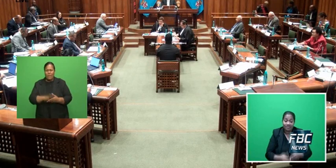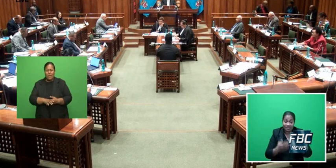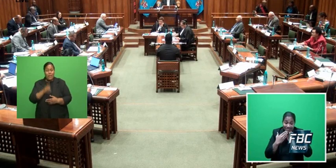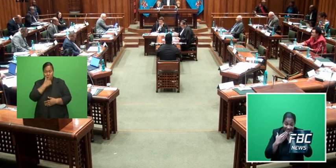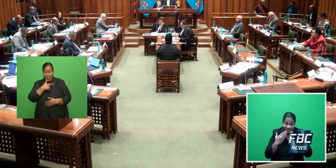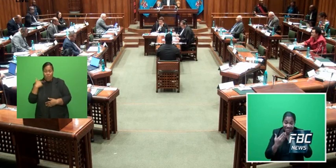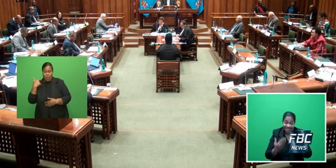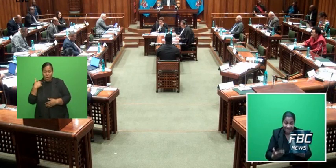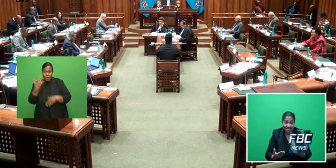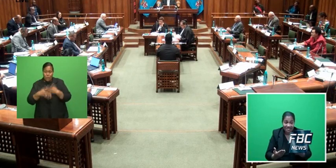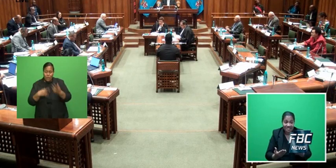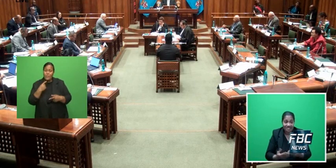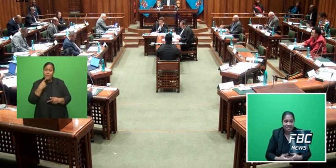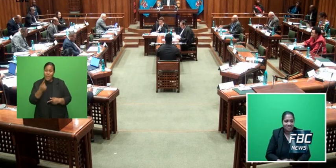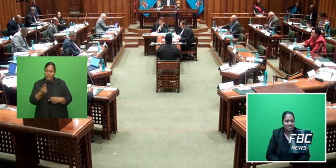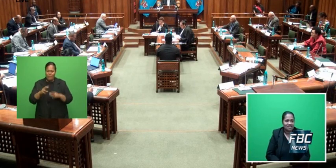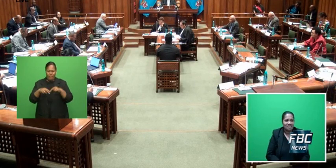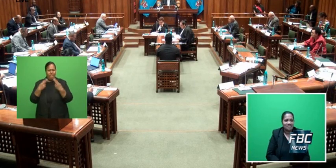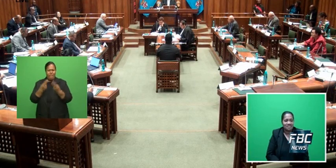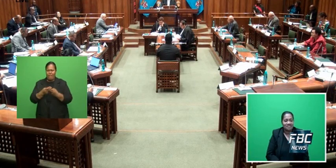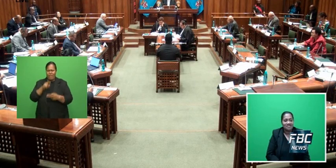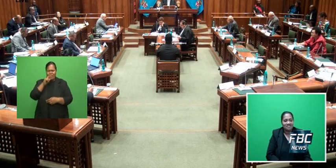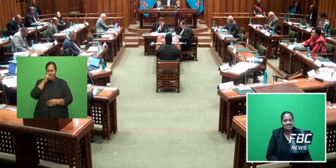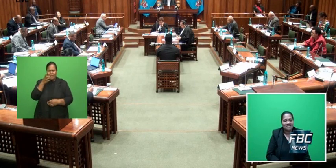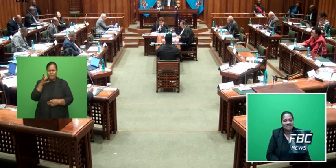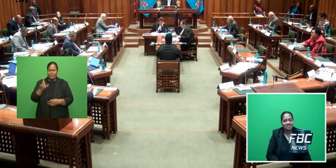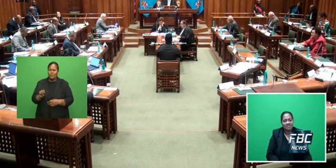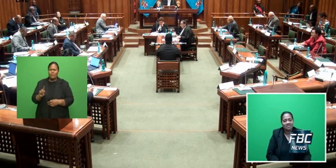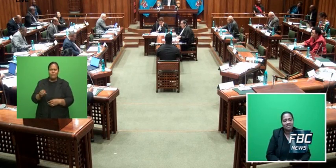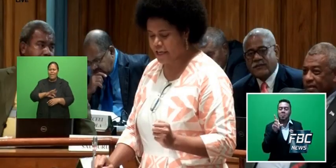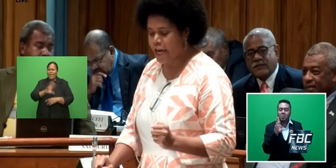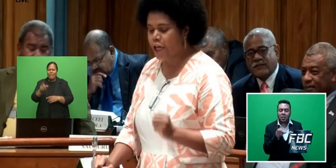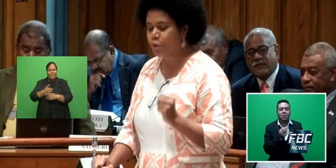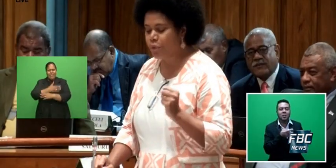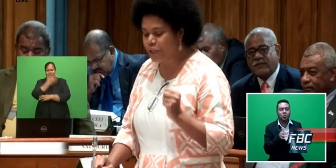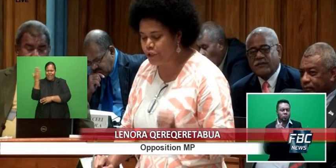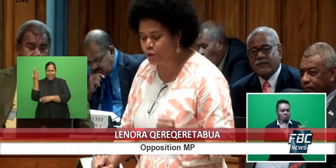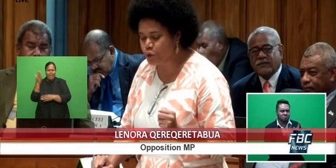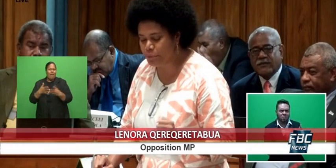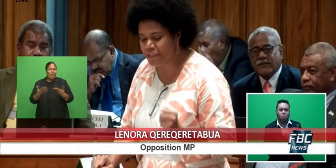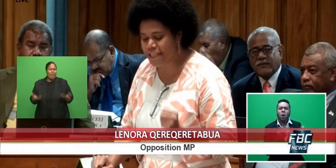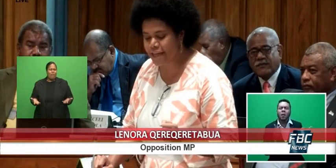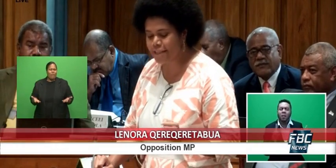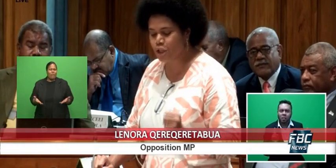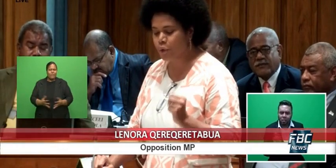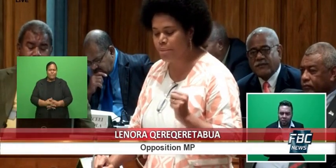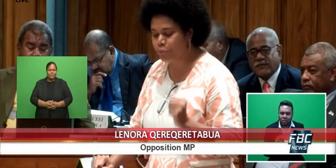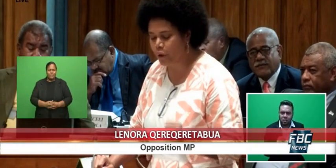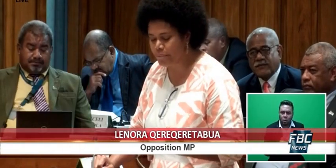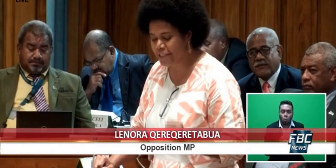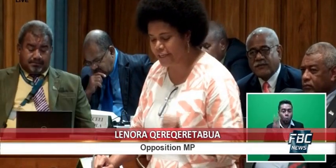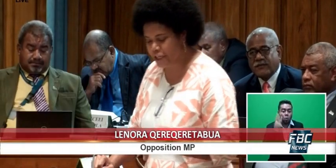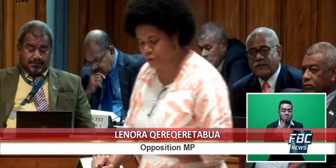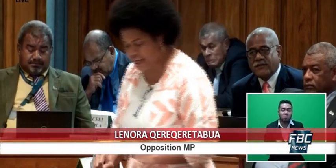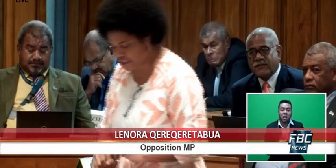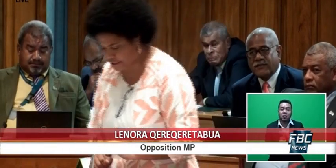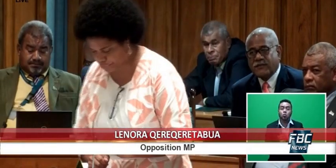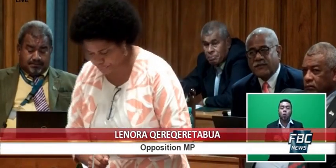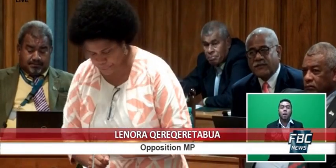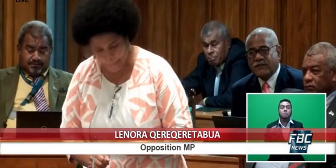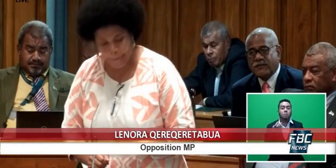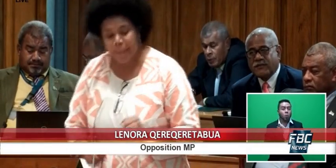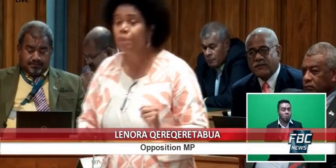directly strike at a family's ability to meet everyday needs. It will reduce women's access to employment and